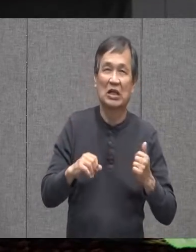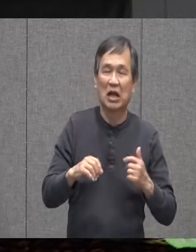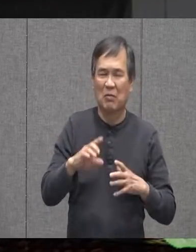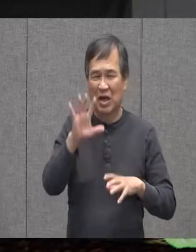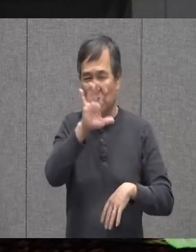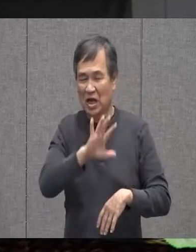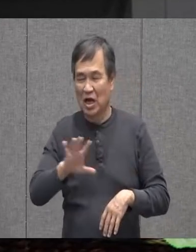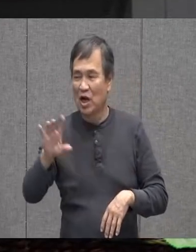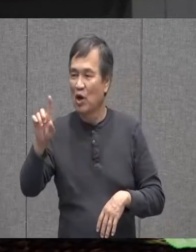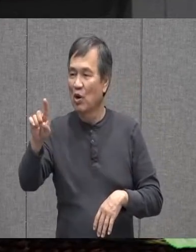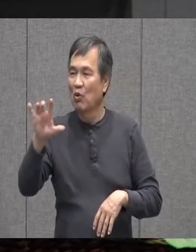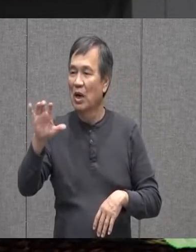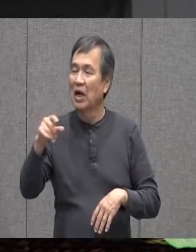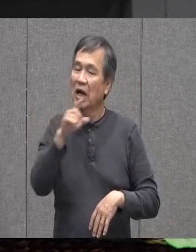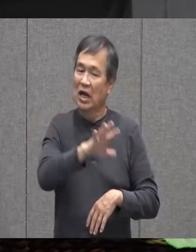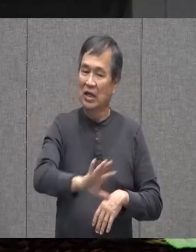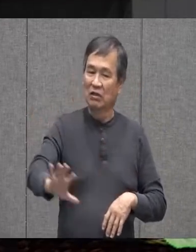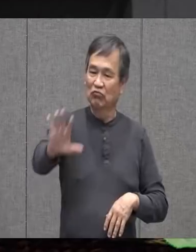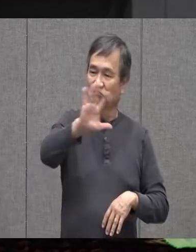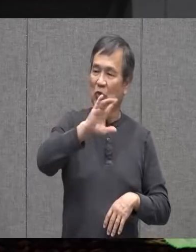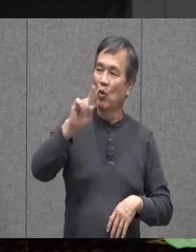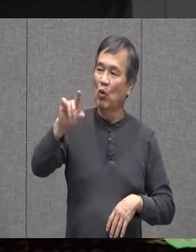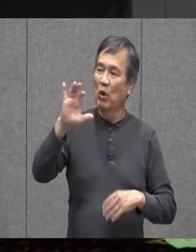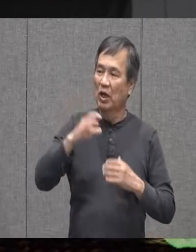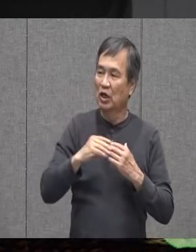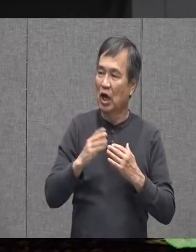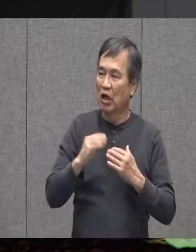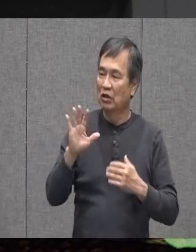100. I bet you about 100.